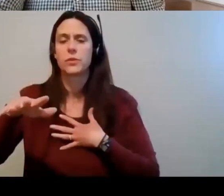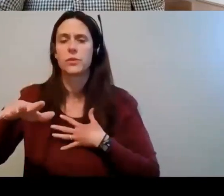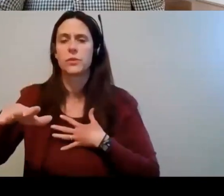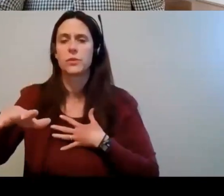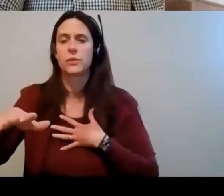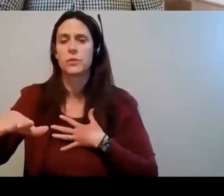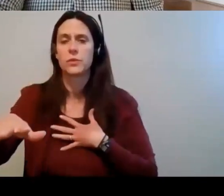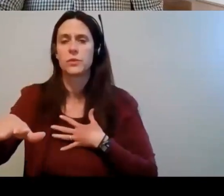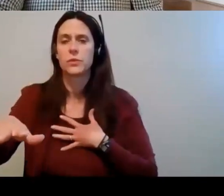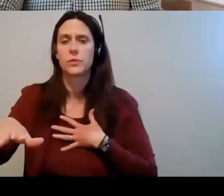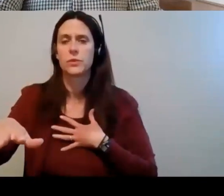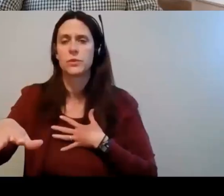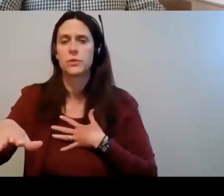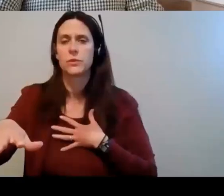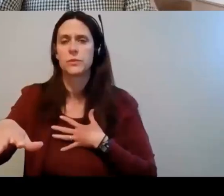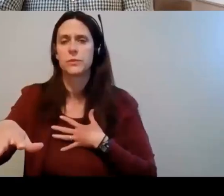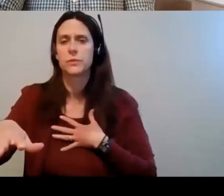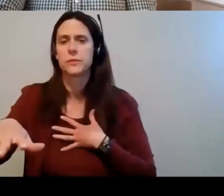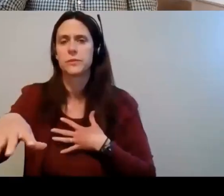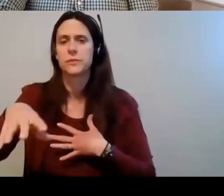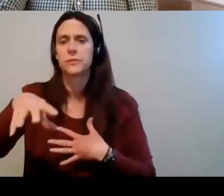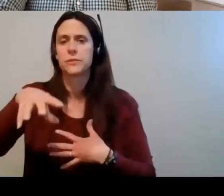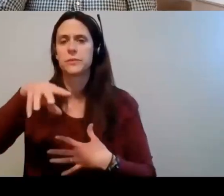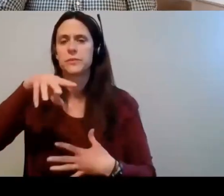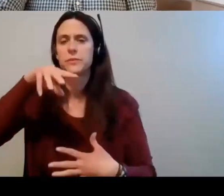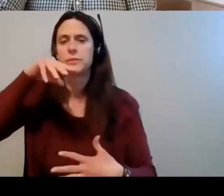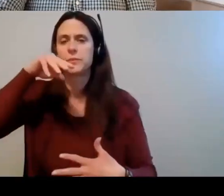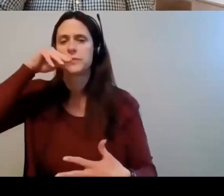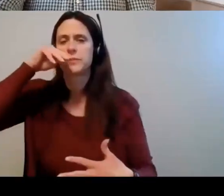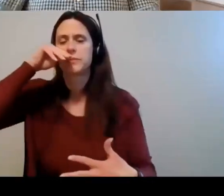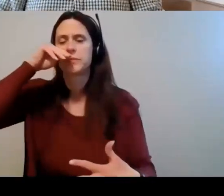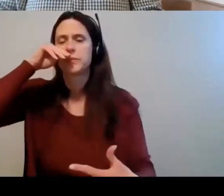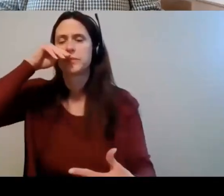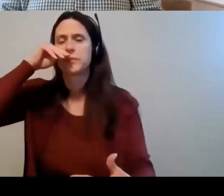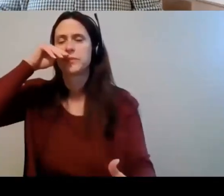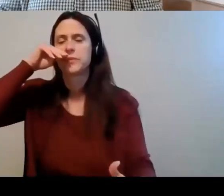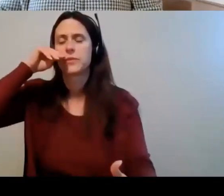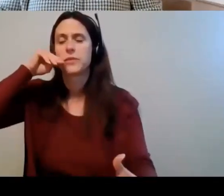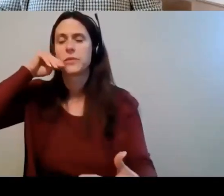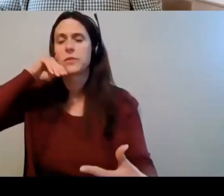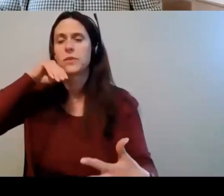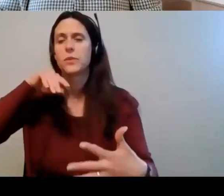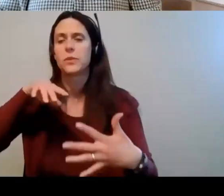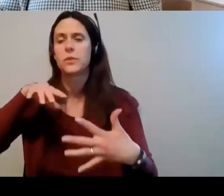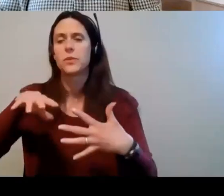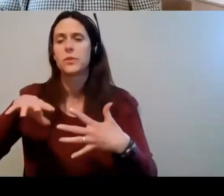Now continue to take slow, long breaths in through your nose and out through your mouth.